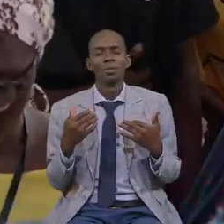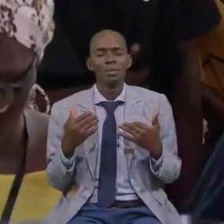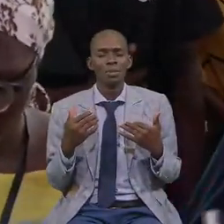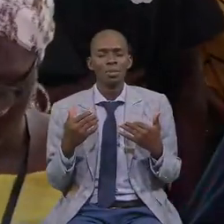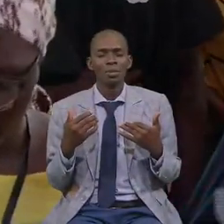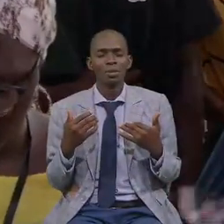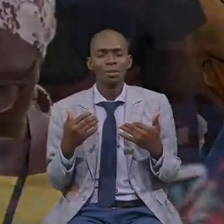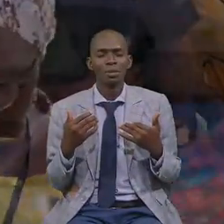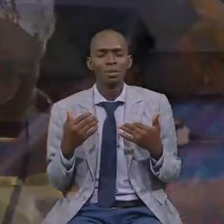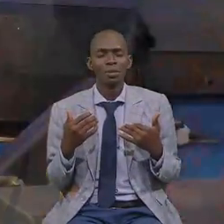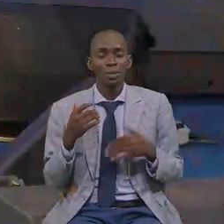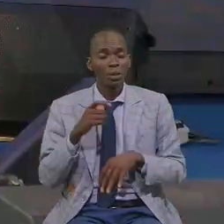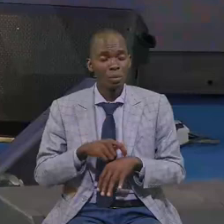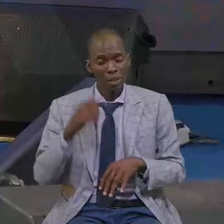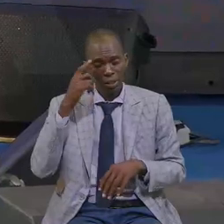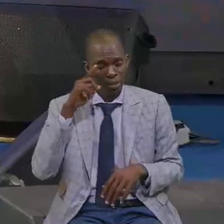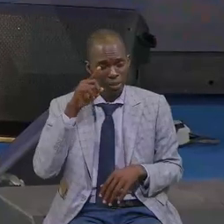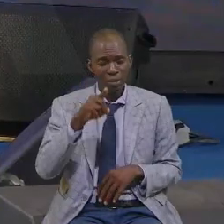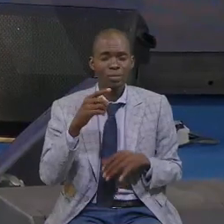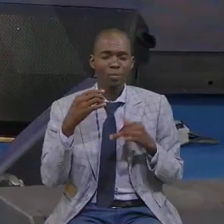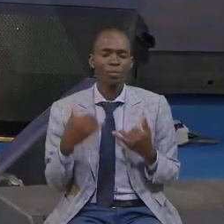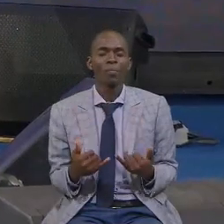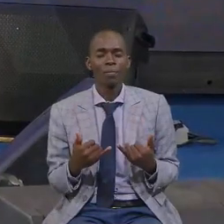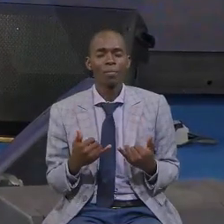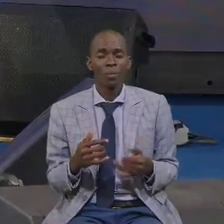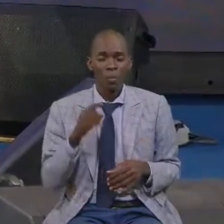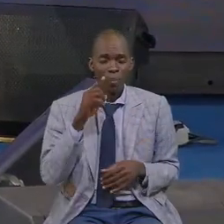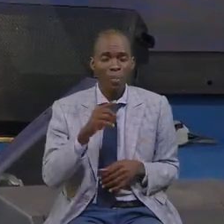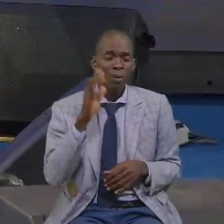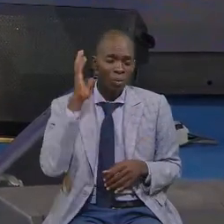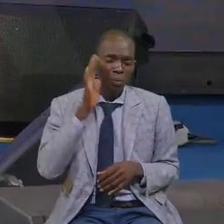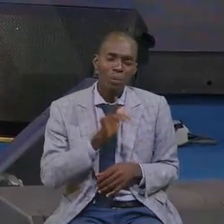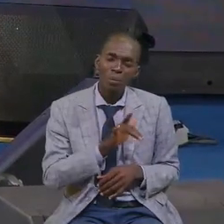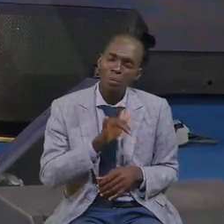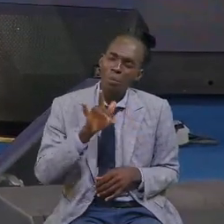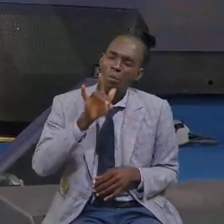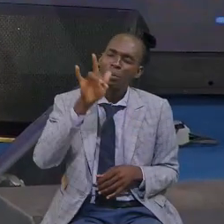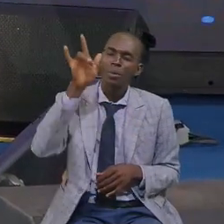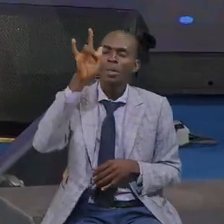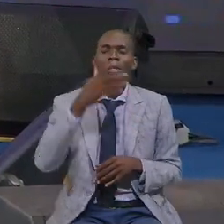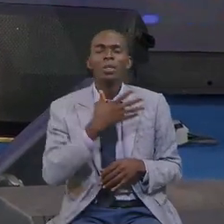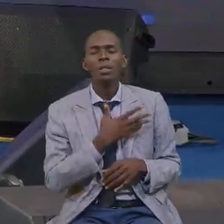Time for you now. You will fly and soar.